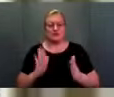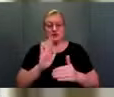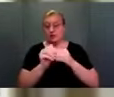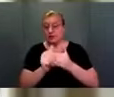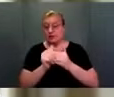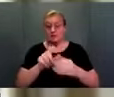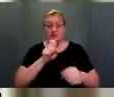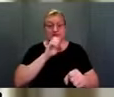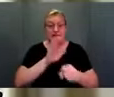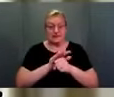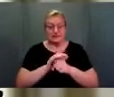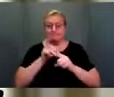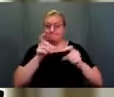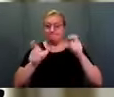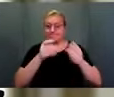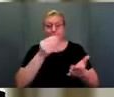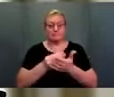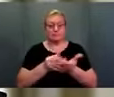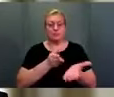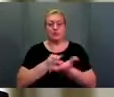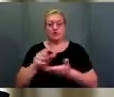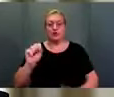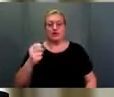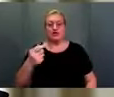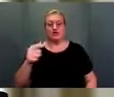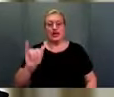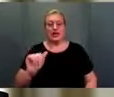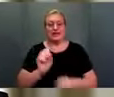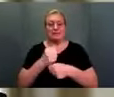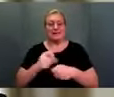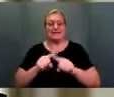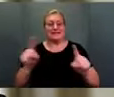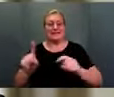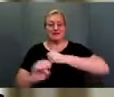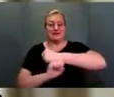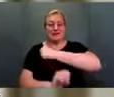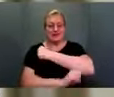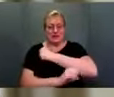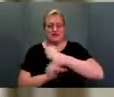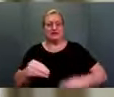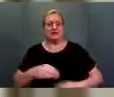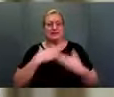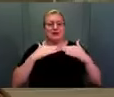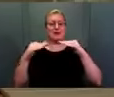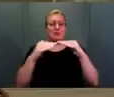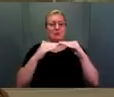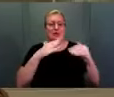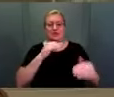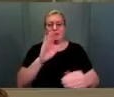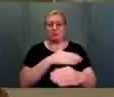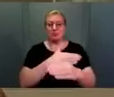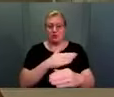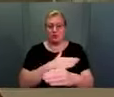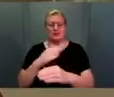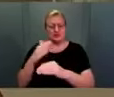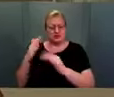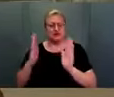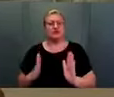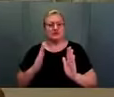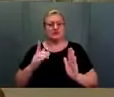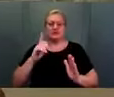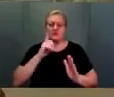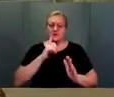dedicated philanthropy through the Shaggy Makes a Difference Foundation has inspired peers and musical legends to join you in concert to raise